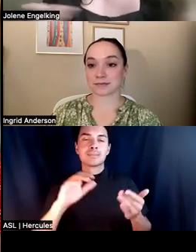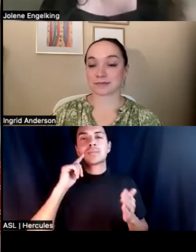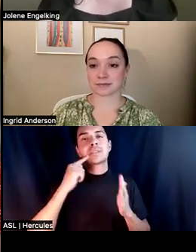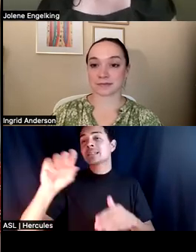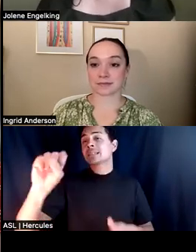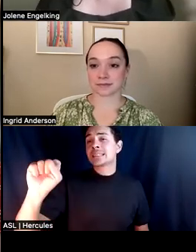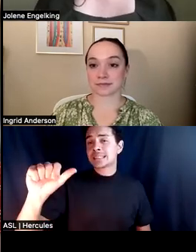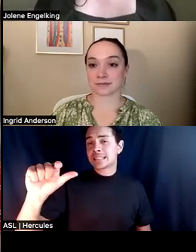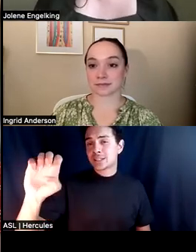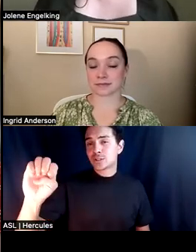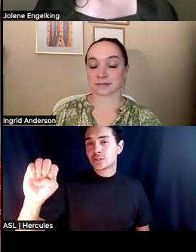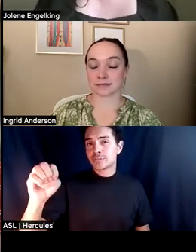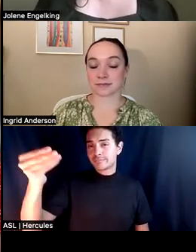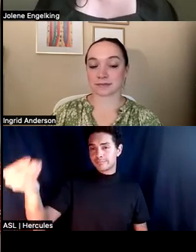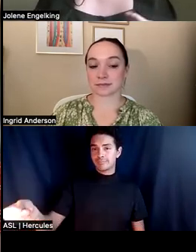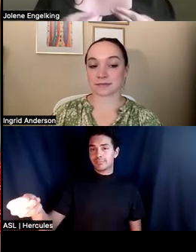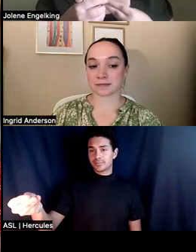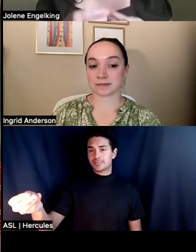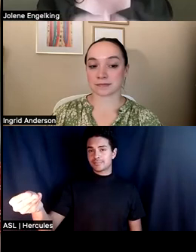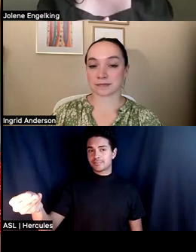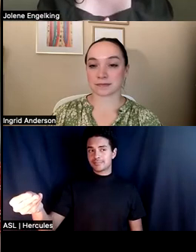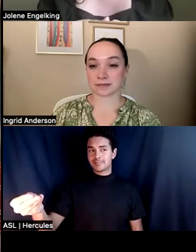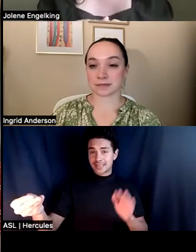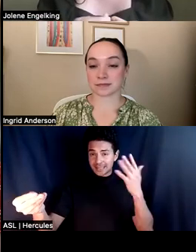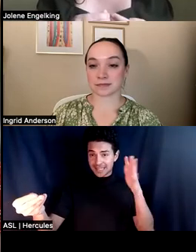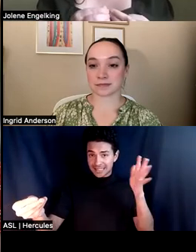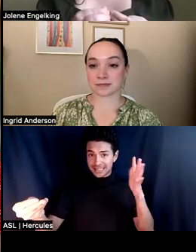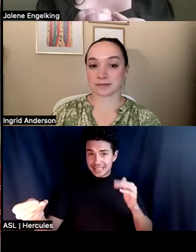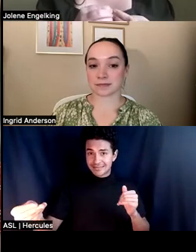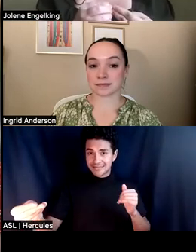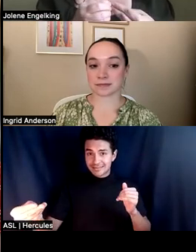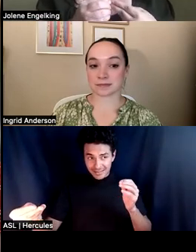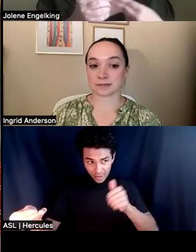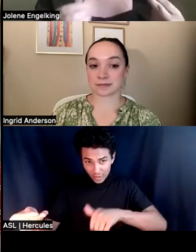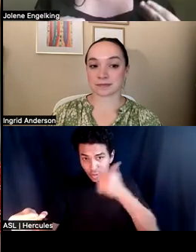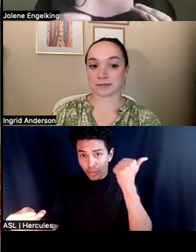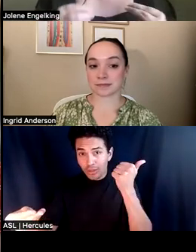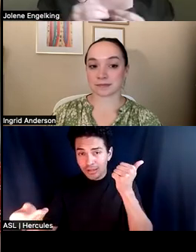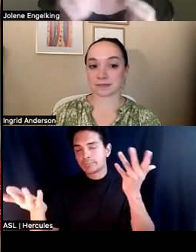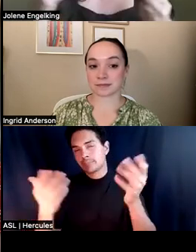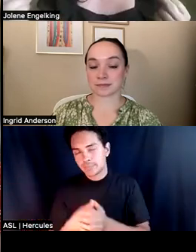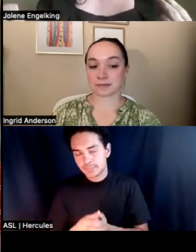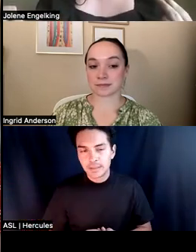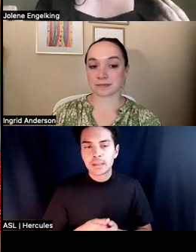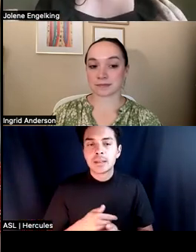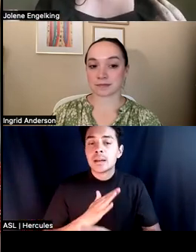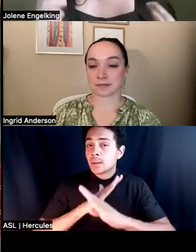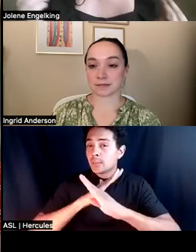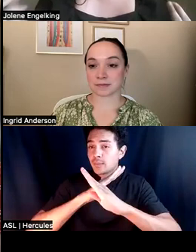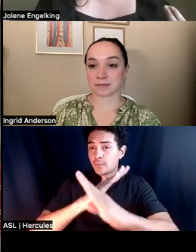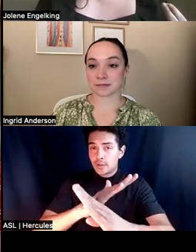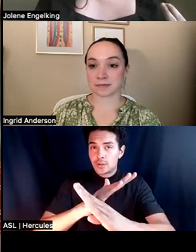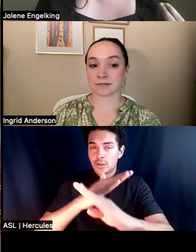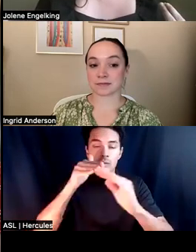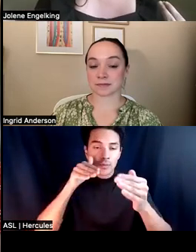actually live out the stuff. But also that focus on prevention, how people are, even though prevention doesn't have sometimes those